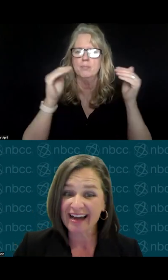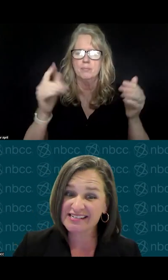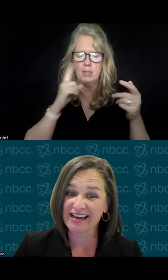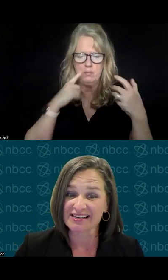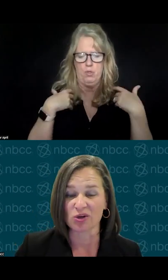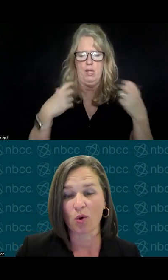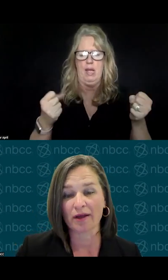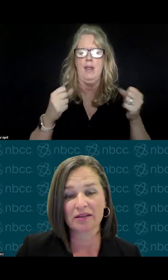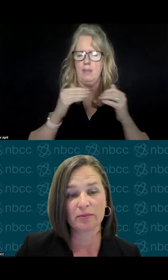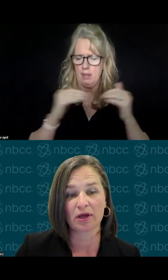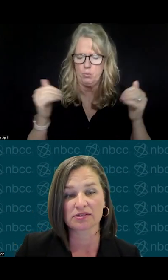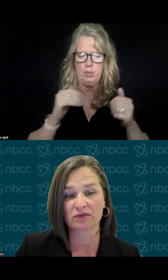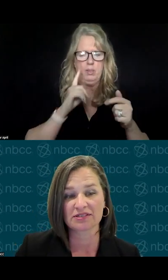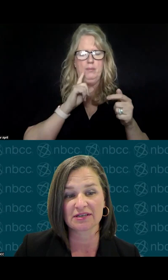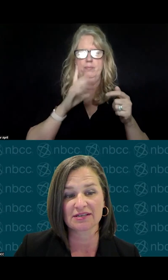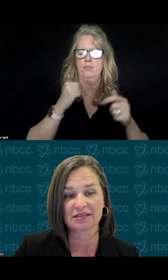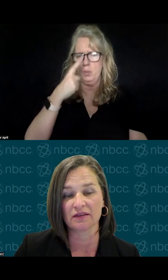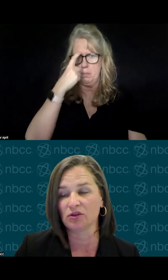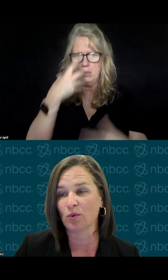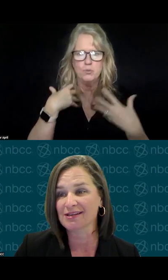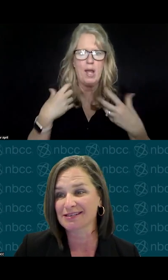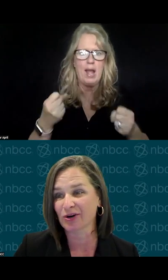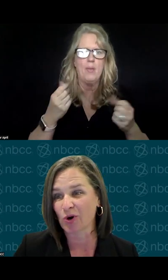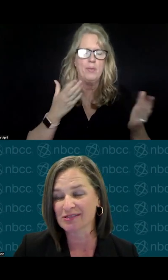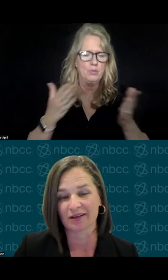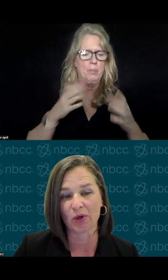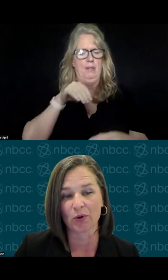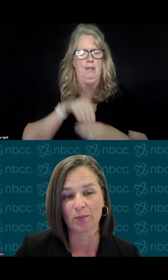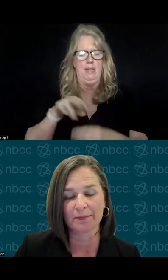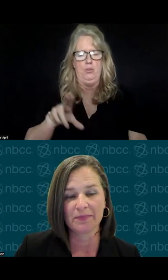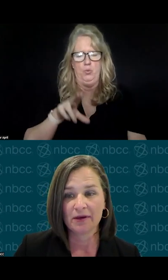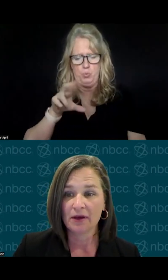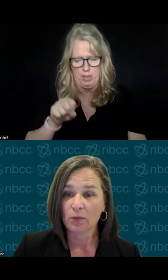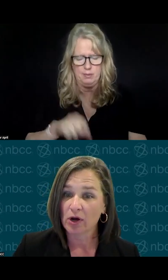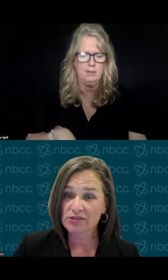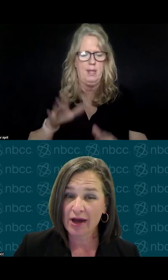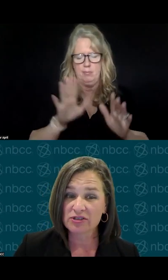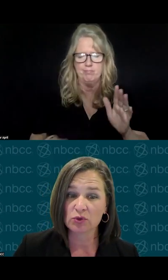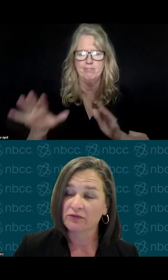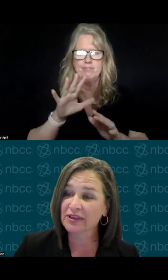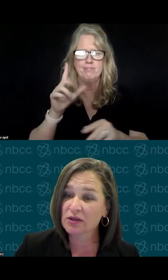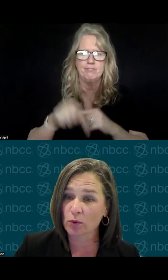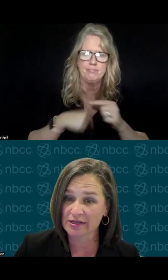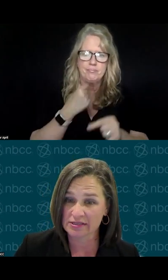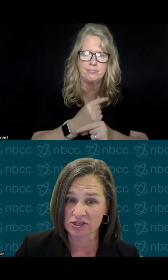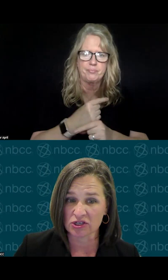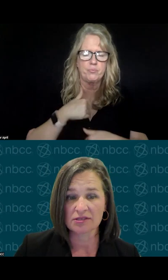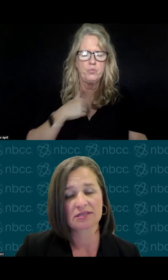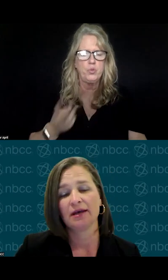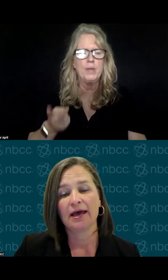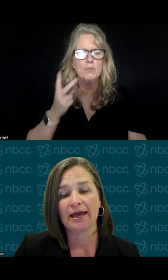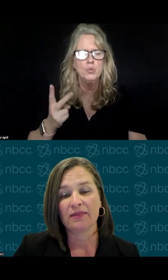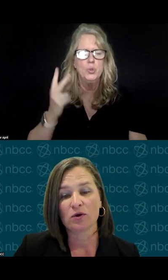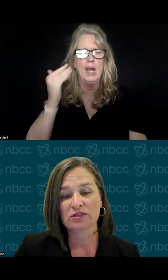expand access to quality mental health services in the US and across the globe. We also have 2 affiliate